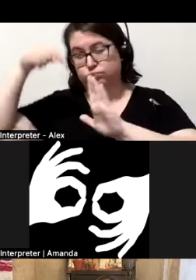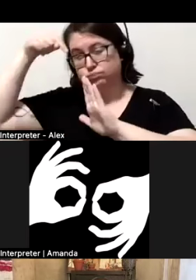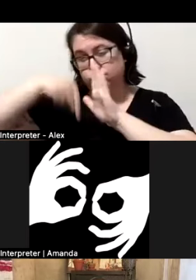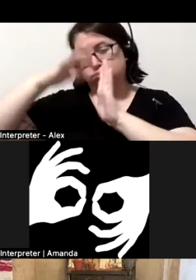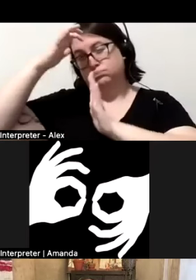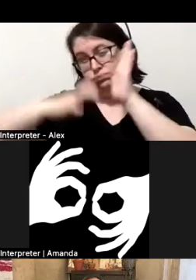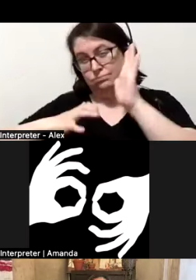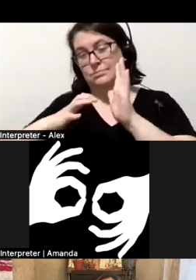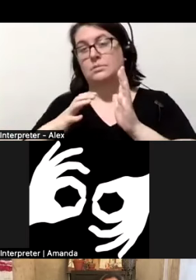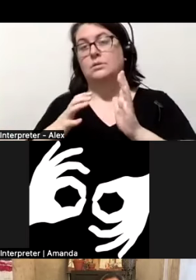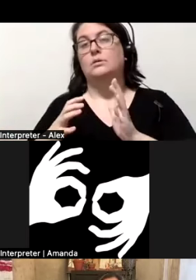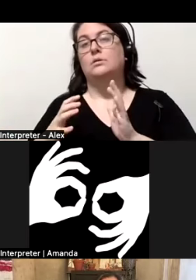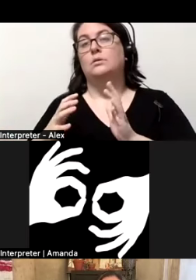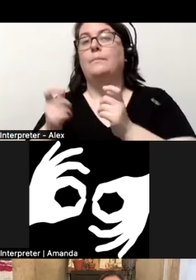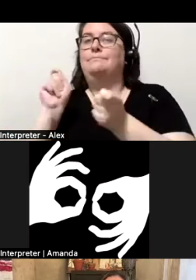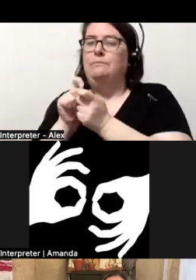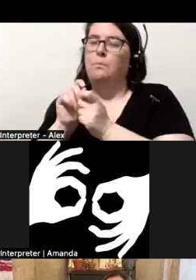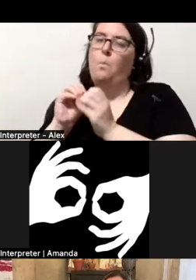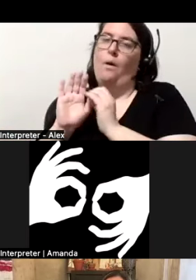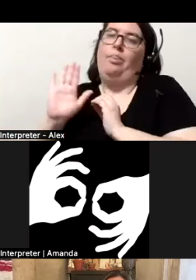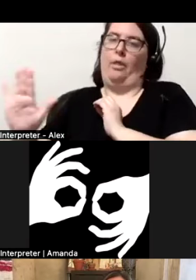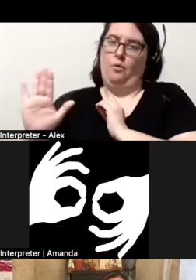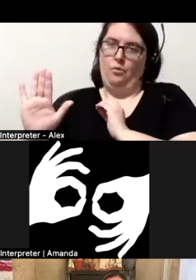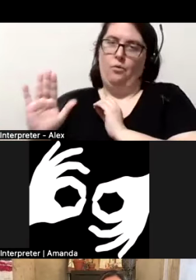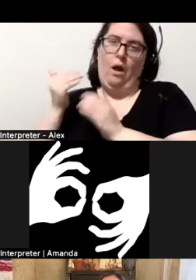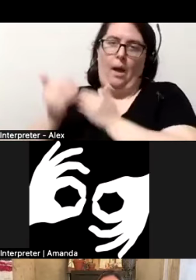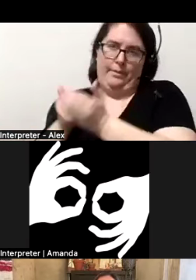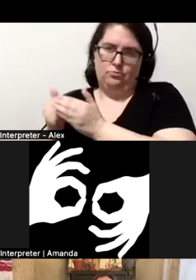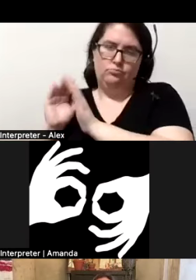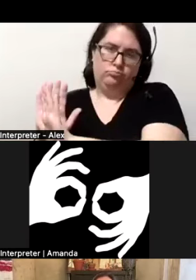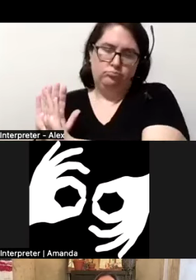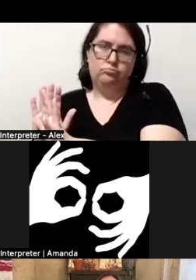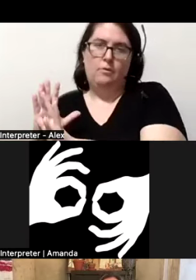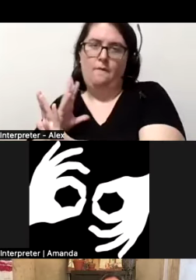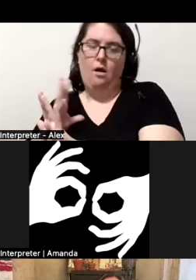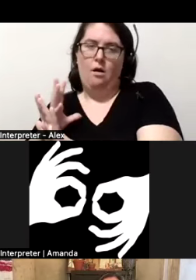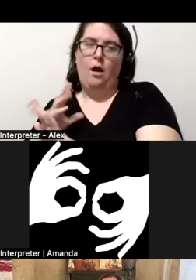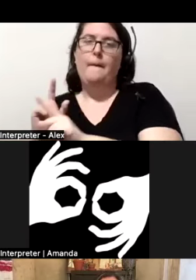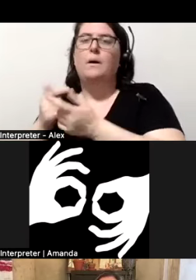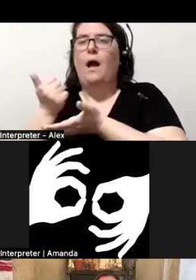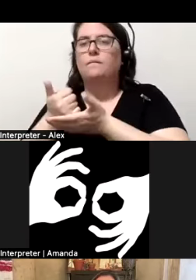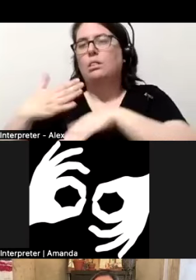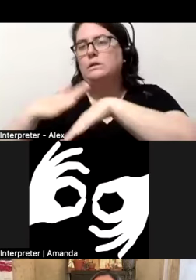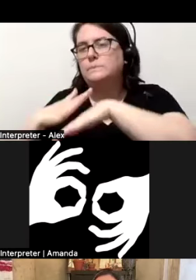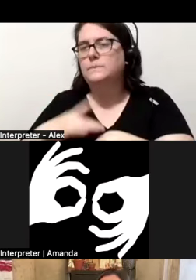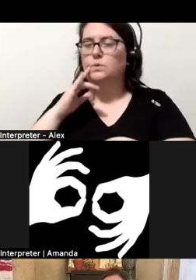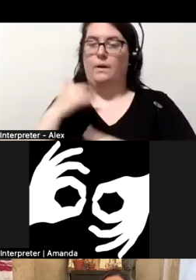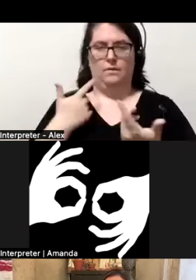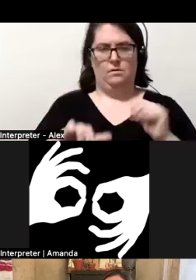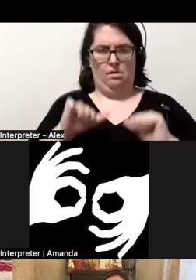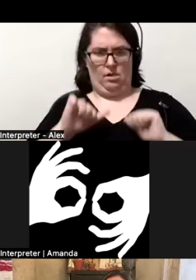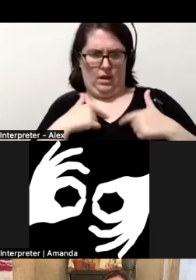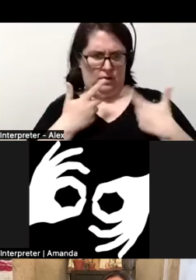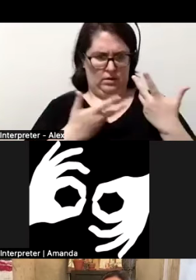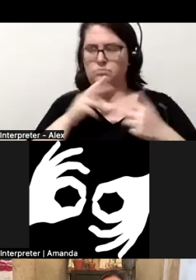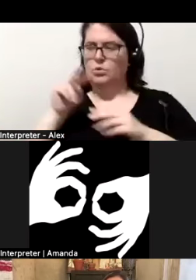lot of this. It's kind of specific to their grant application processes, but there is a lot of kind of helpful detail in there. So I would encourage folks to look at